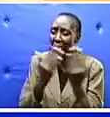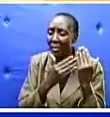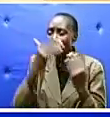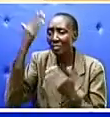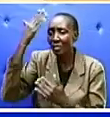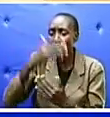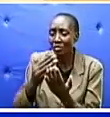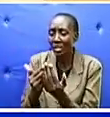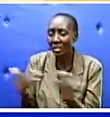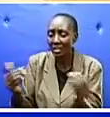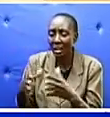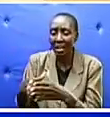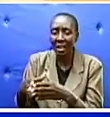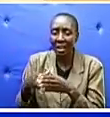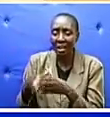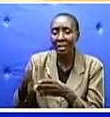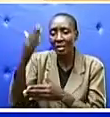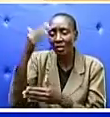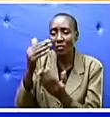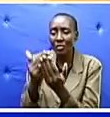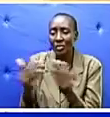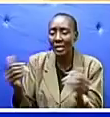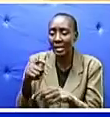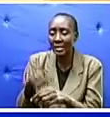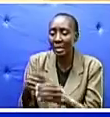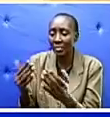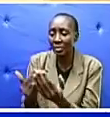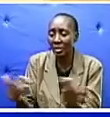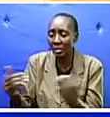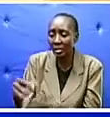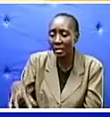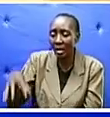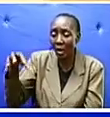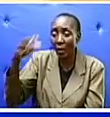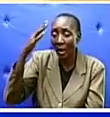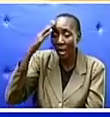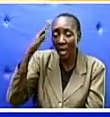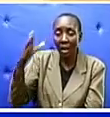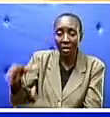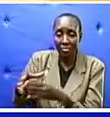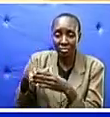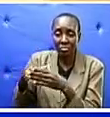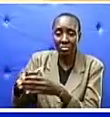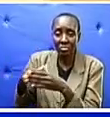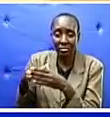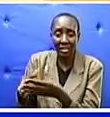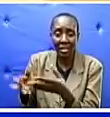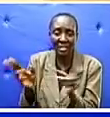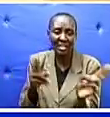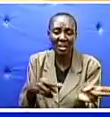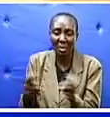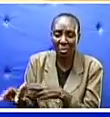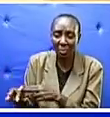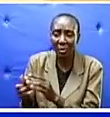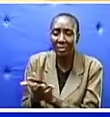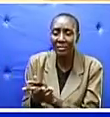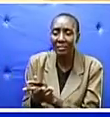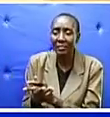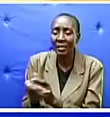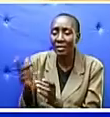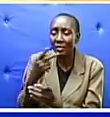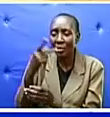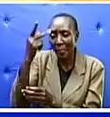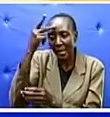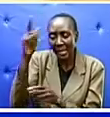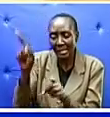in front of their children. When their children are growing, they know sex is a normal thing. You see, so there are things even parents we do, we must